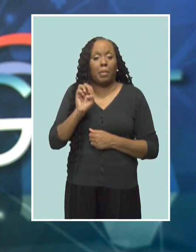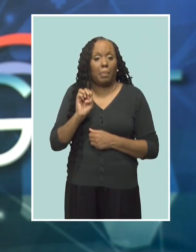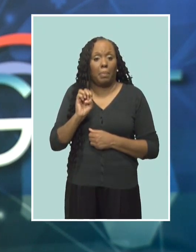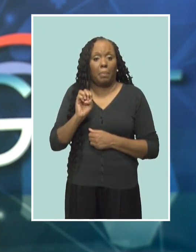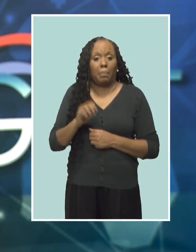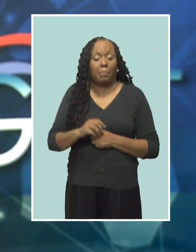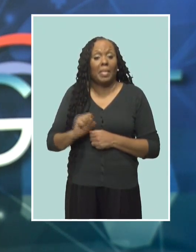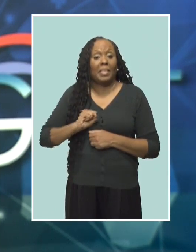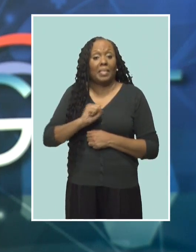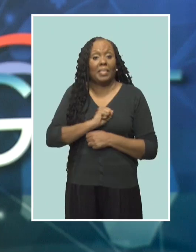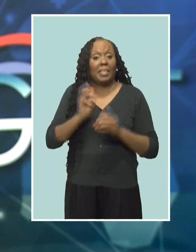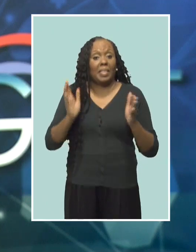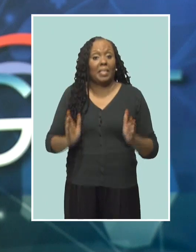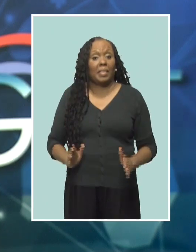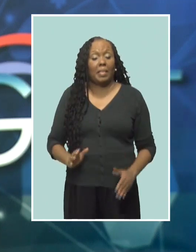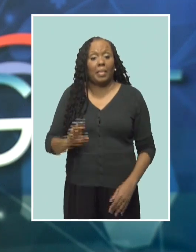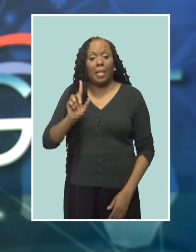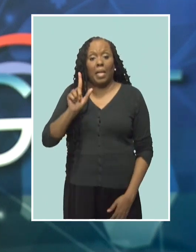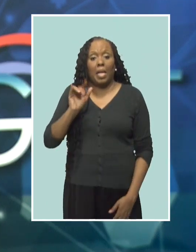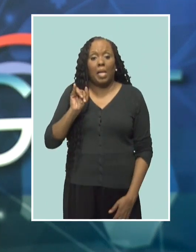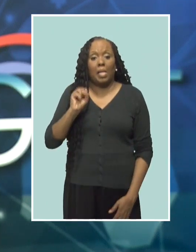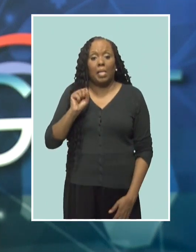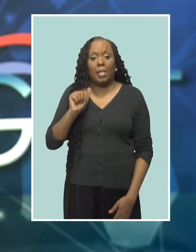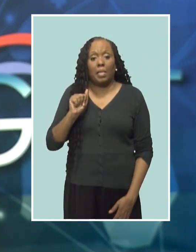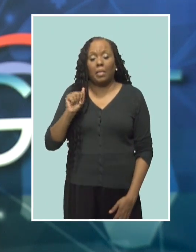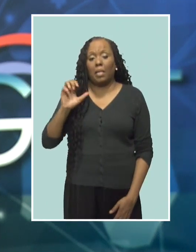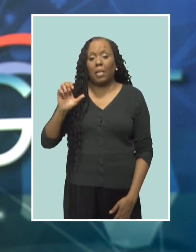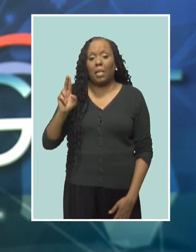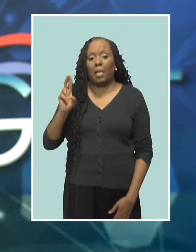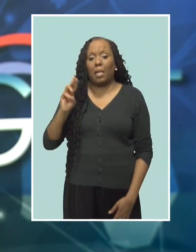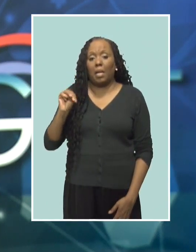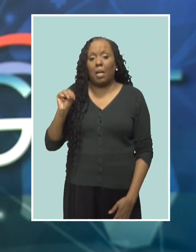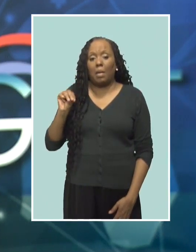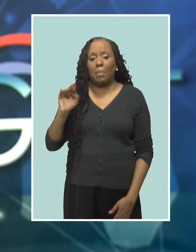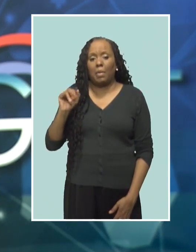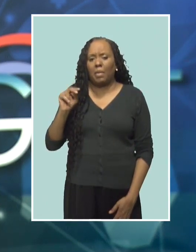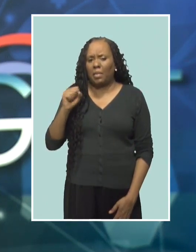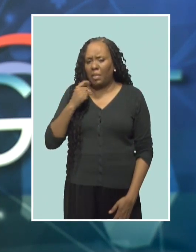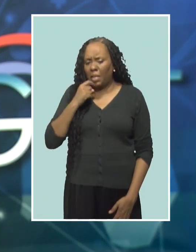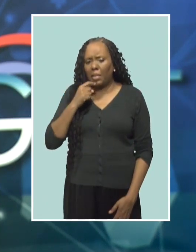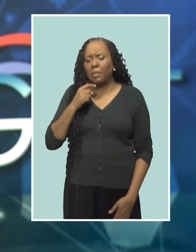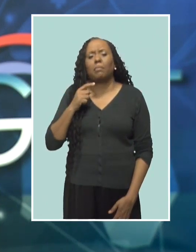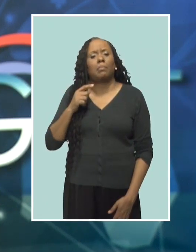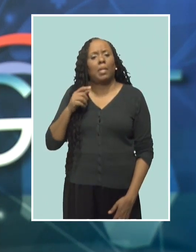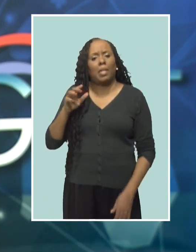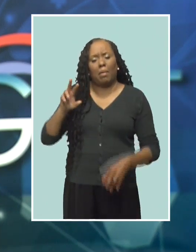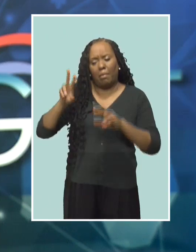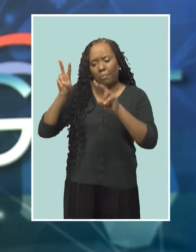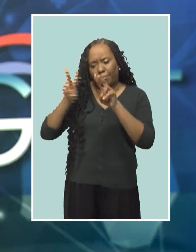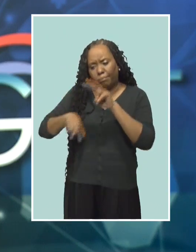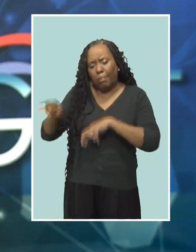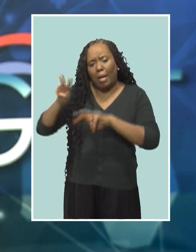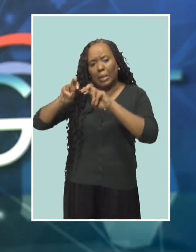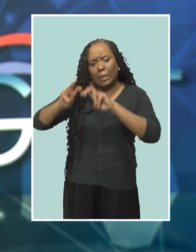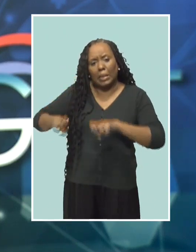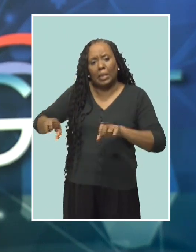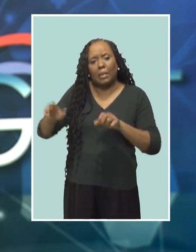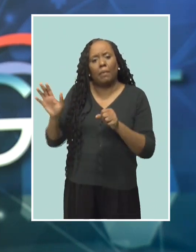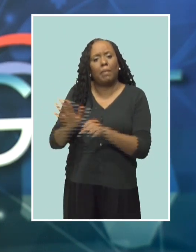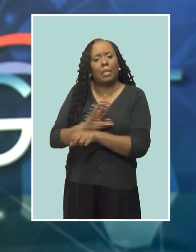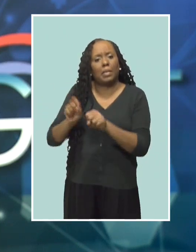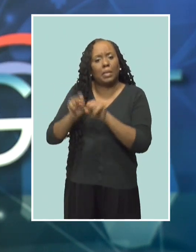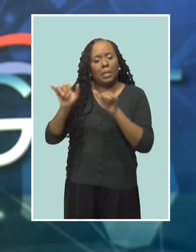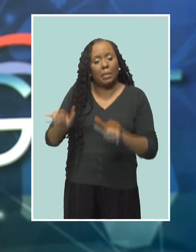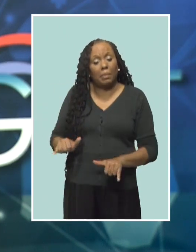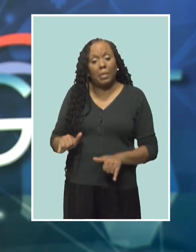She has revealed the Trade Facilitation Task Force under her ministry has been assessing the entire system, and a full-time consultant has also